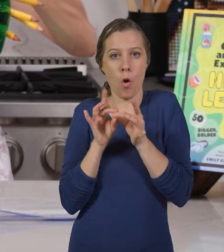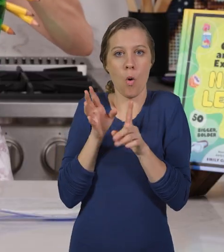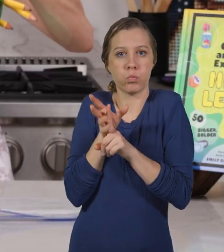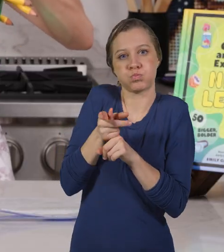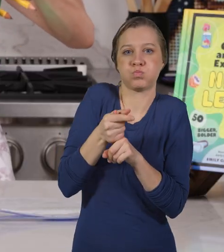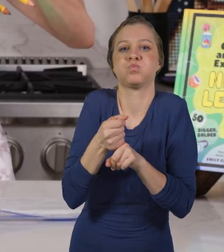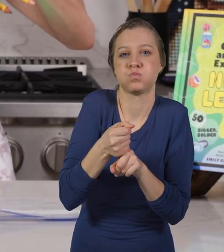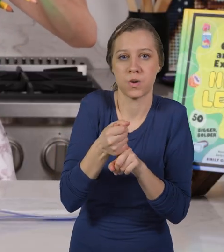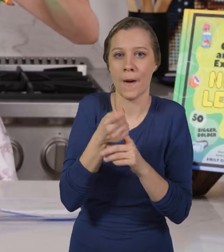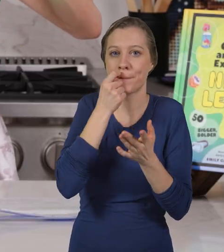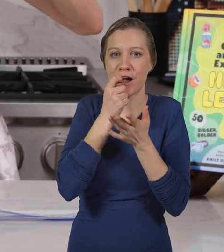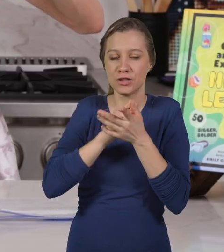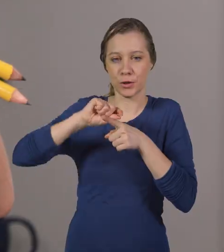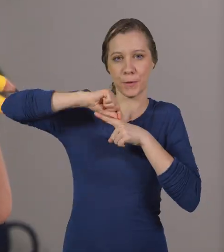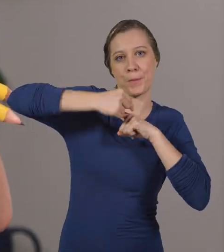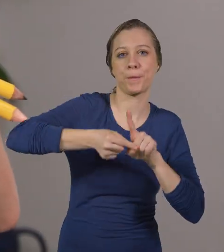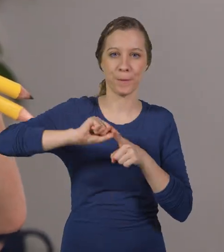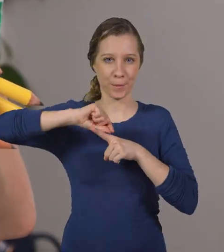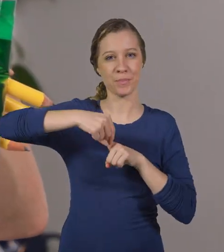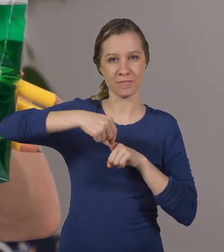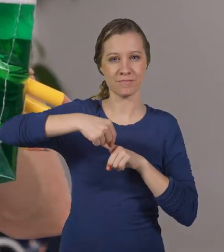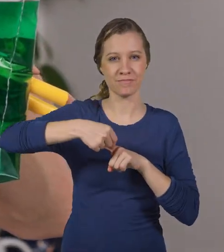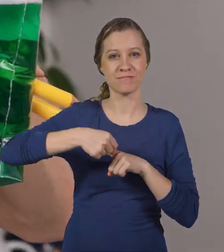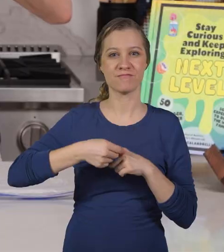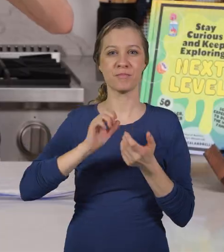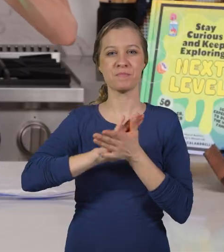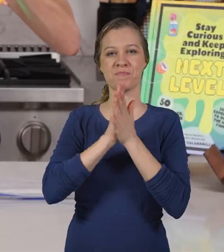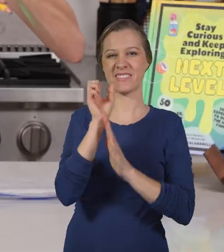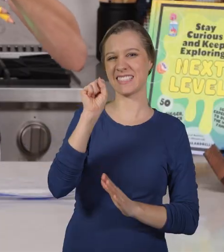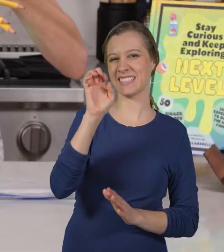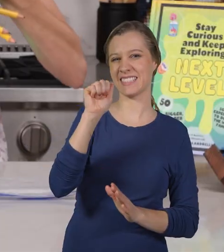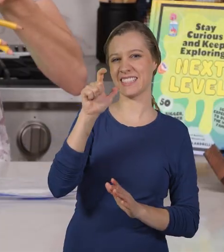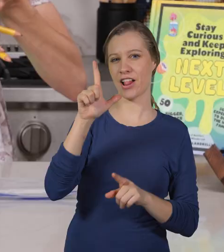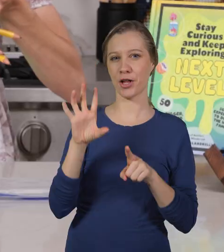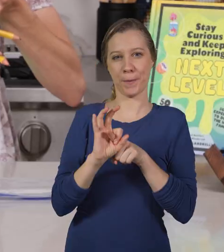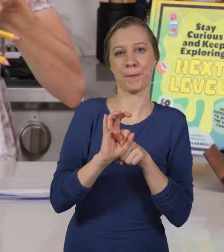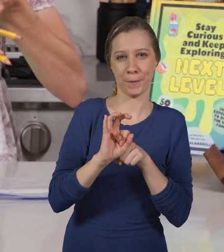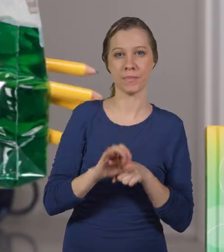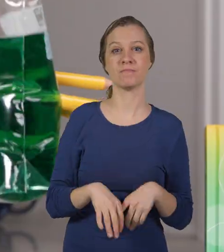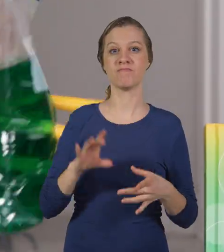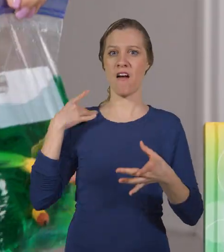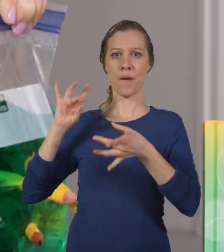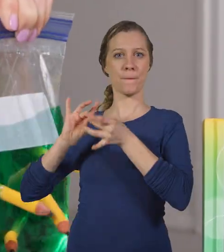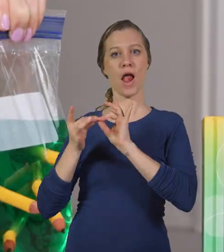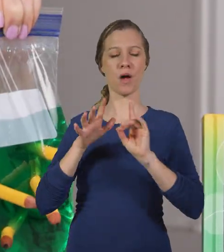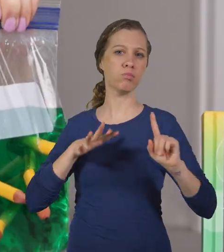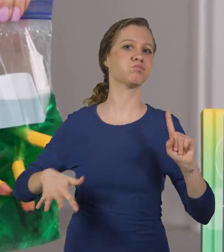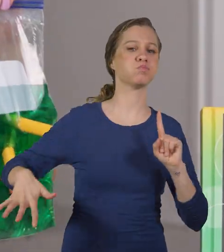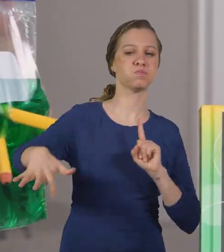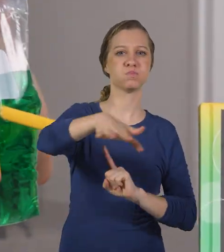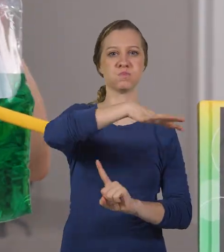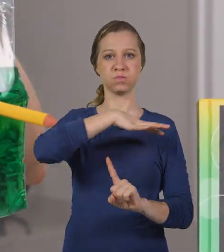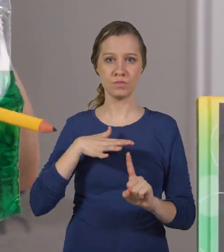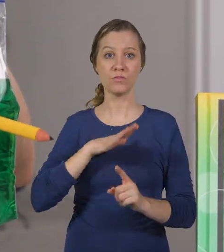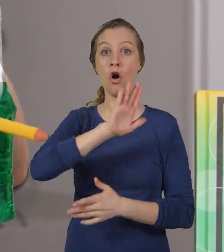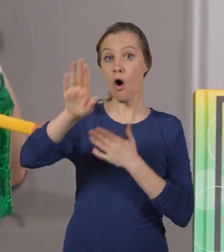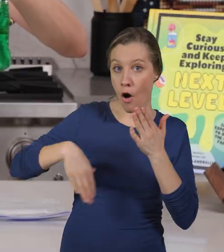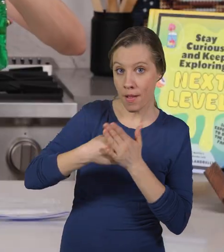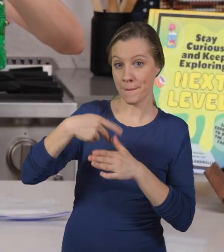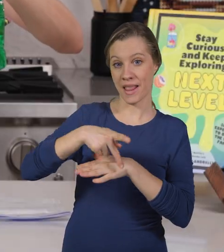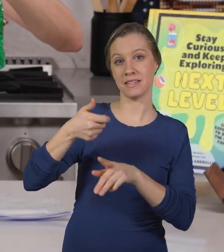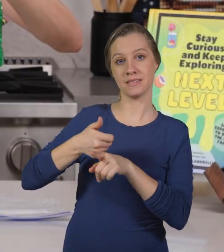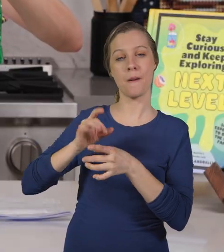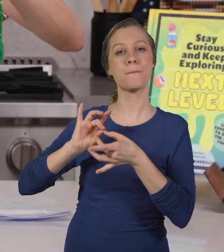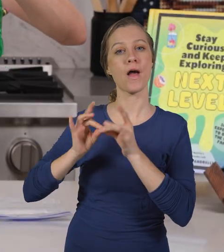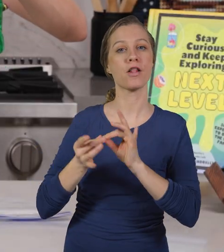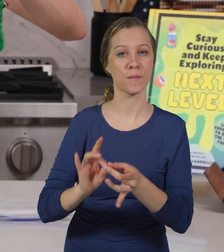will snuggle up tightly around the pencil, creating a seal. There are polymers everywhere around us.